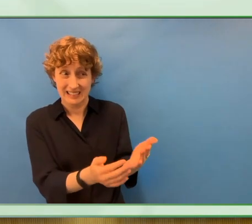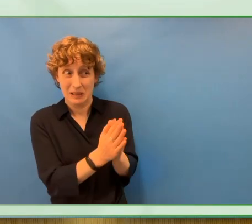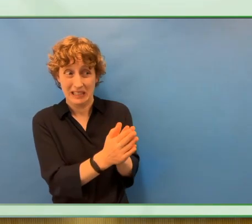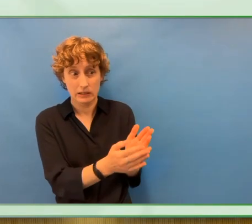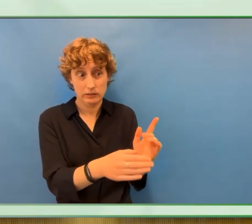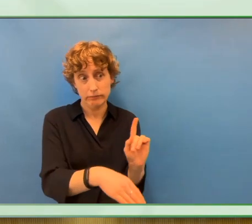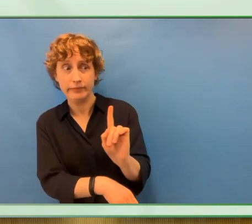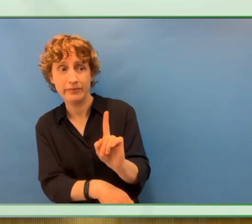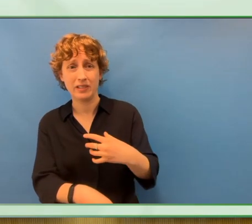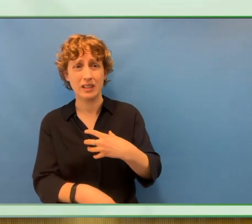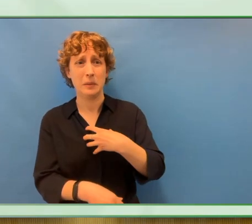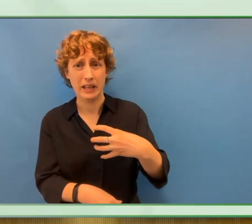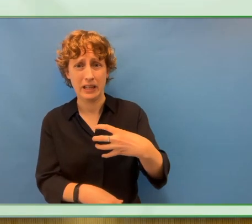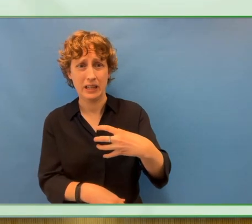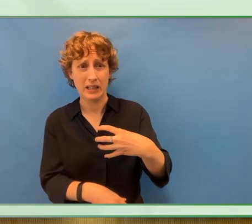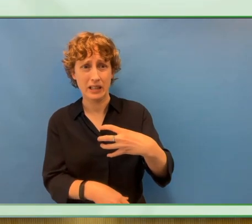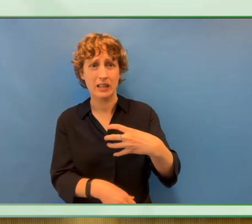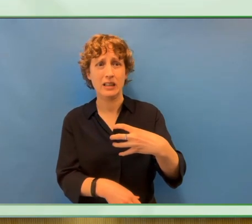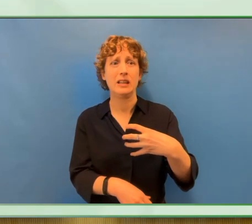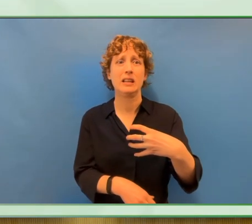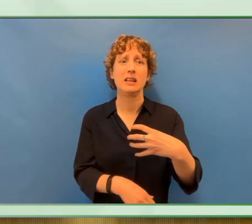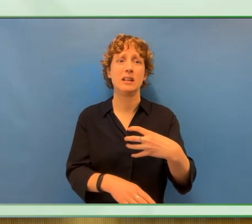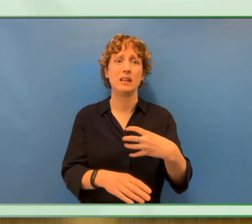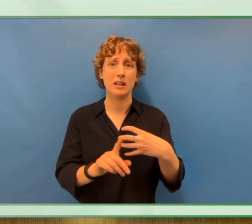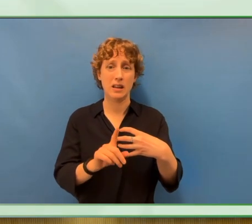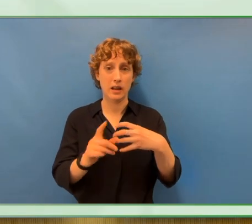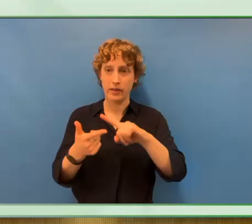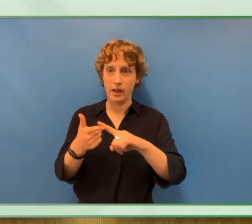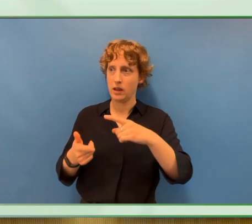and then we're wondering why the law is not working, because we're not testing it.